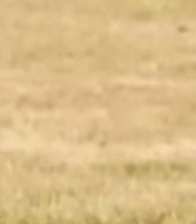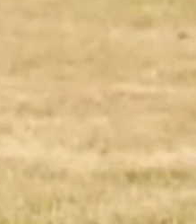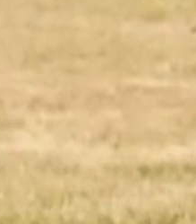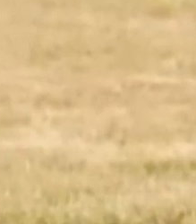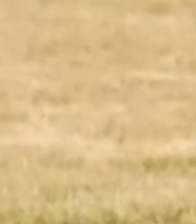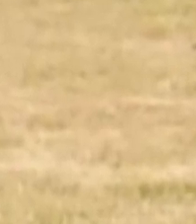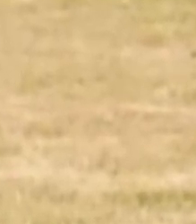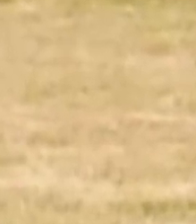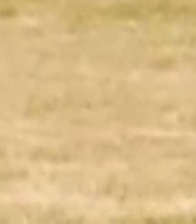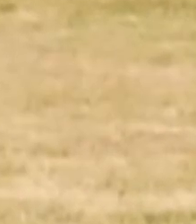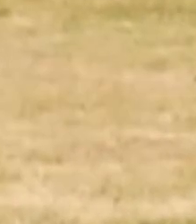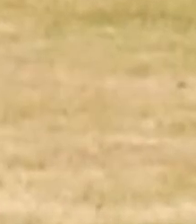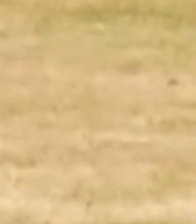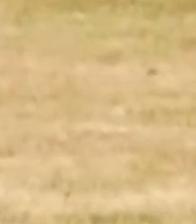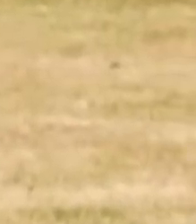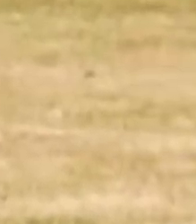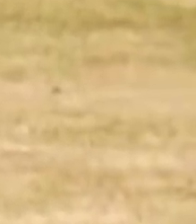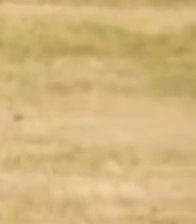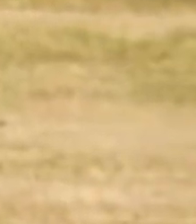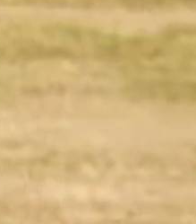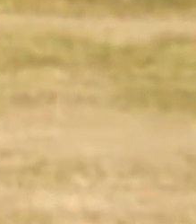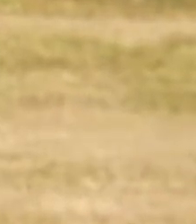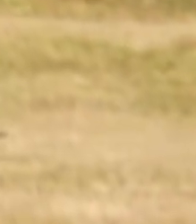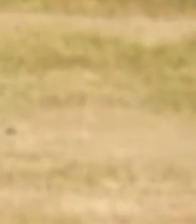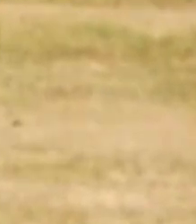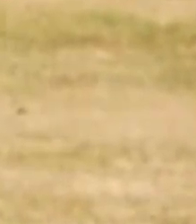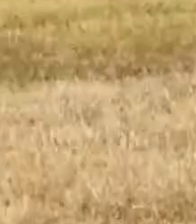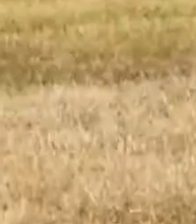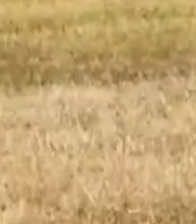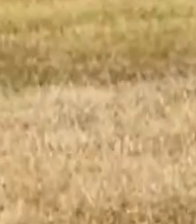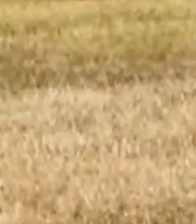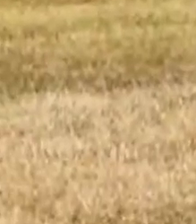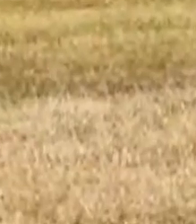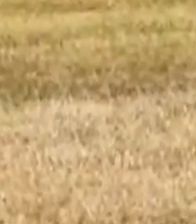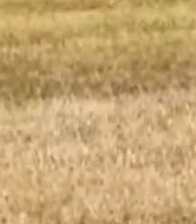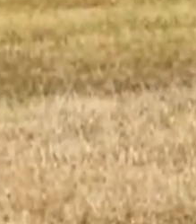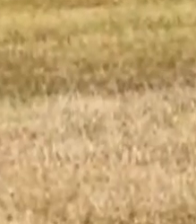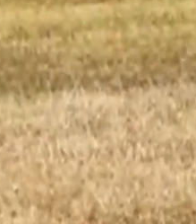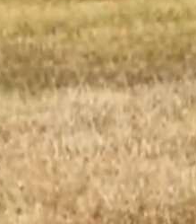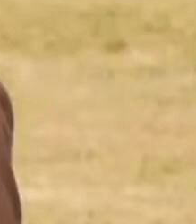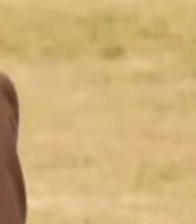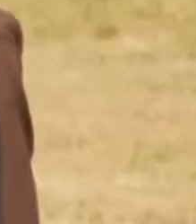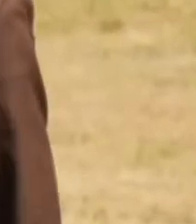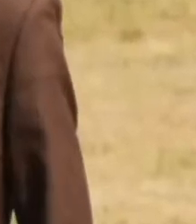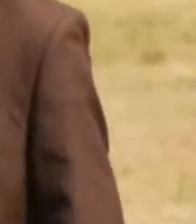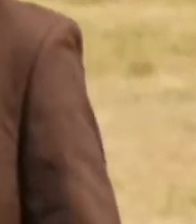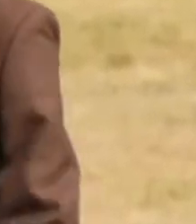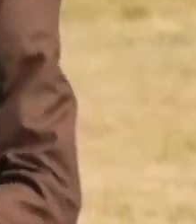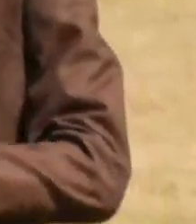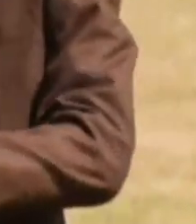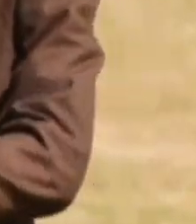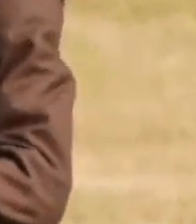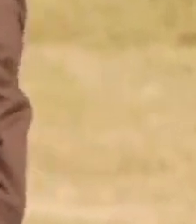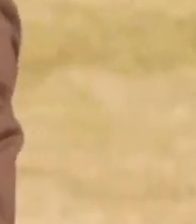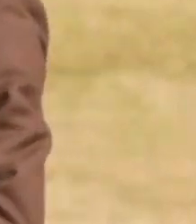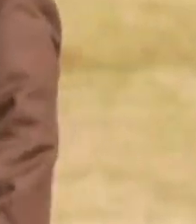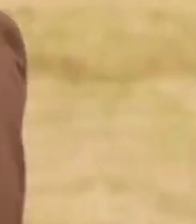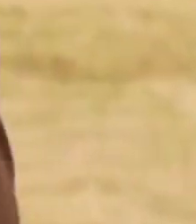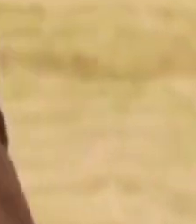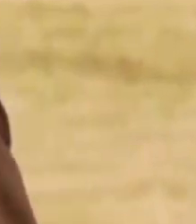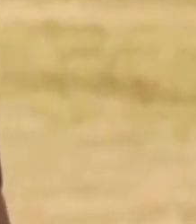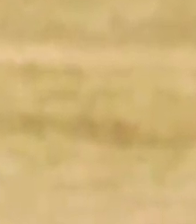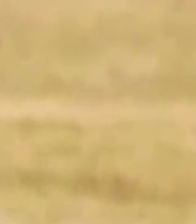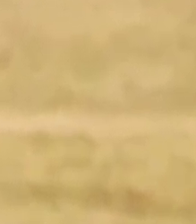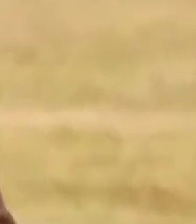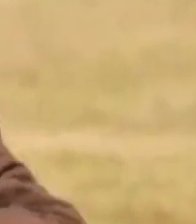in an image of a creator who was there in the beginning of all things, according to John. Do not look down upon yourself because you'll